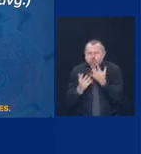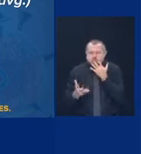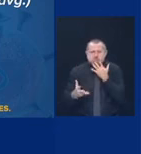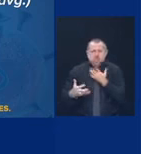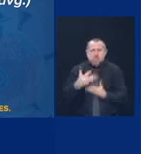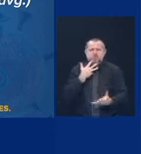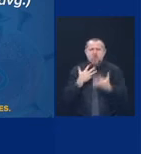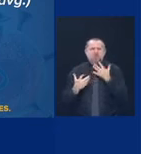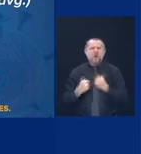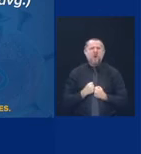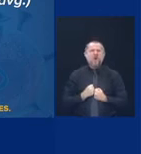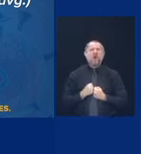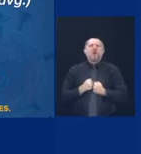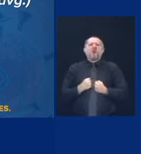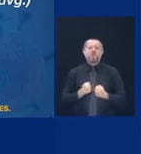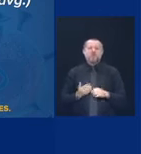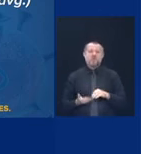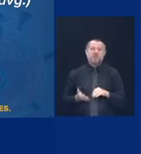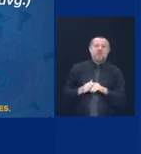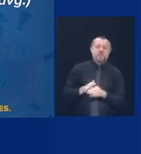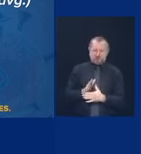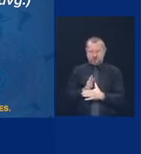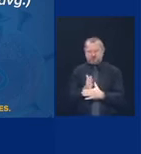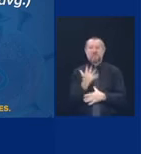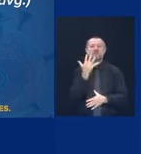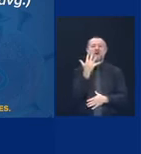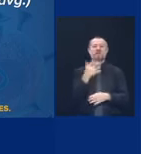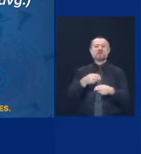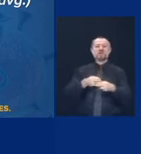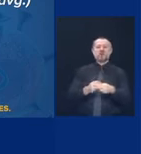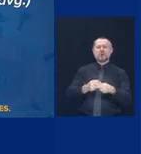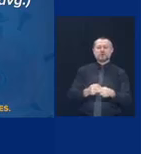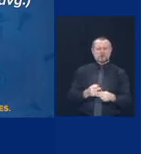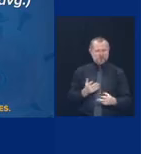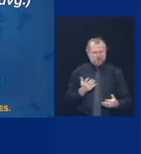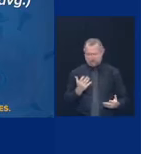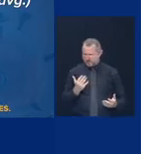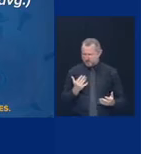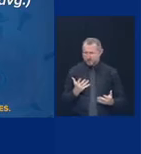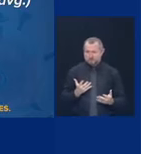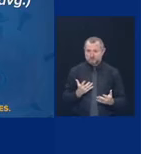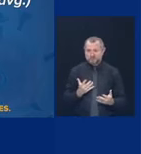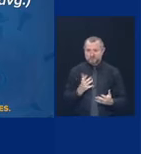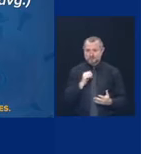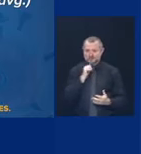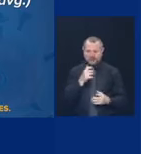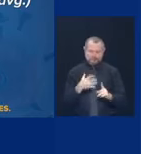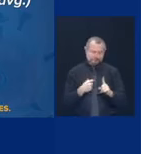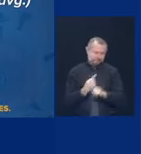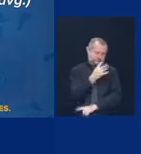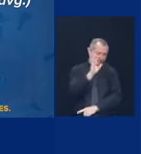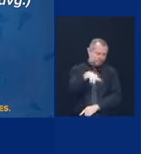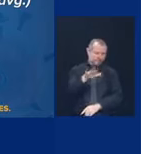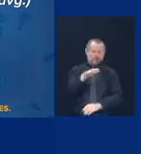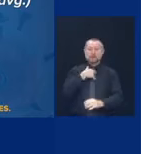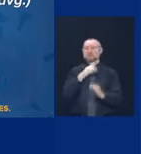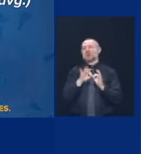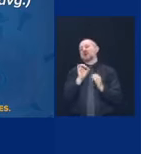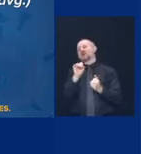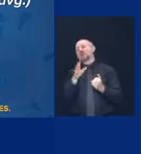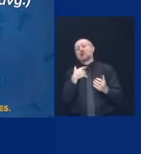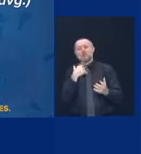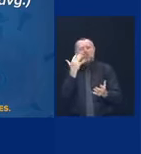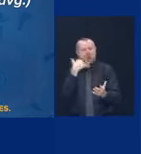more pounds. Why is that relevant? It's not really relevant. Then why did I put it in there? Because